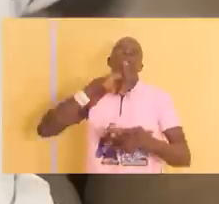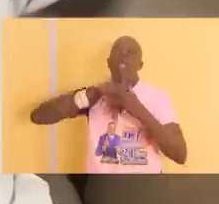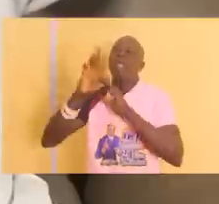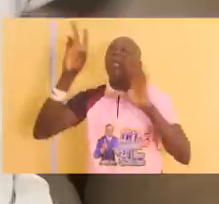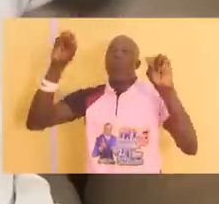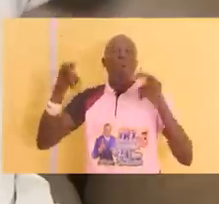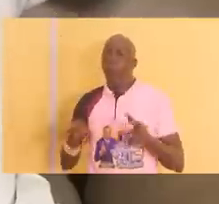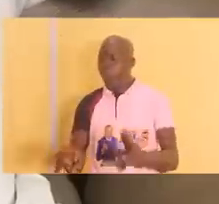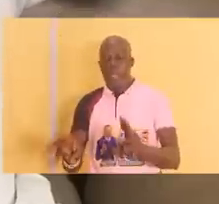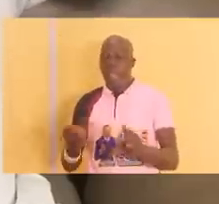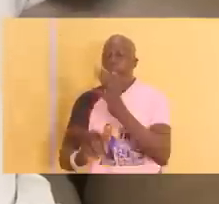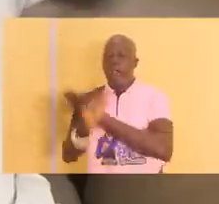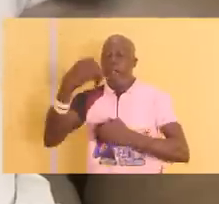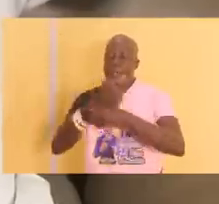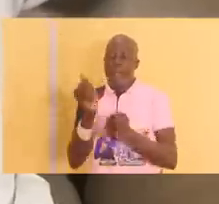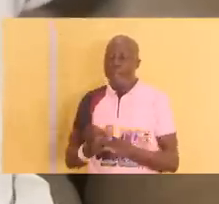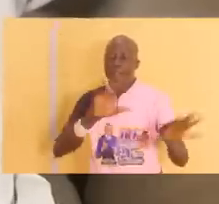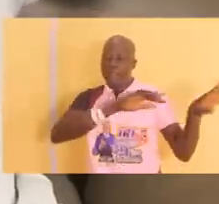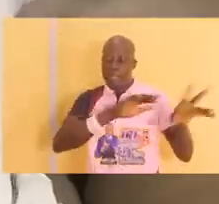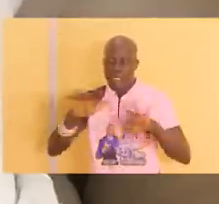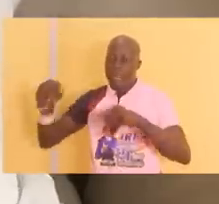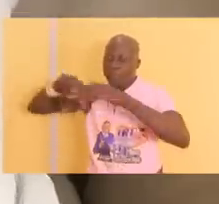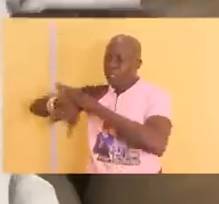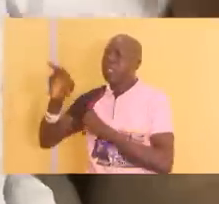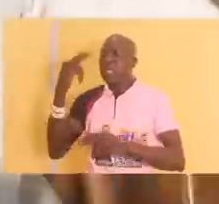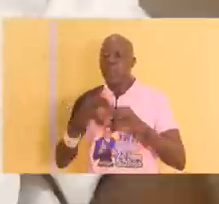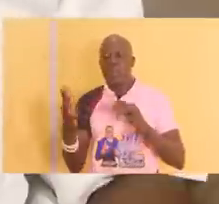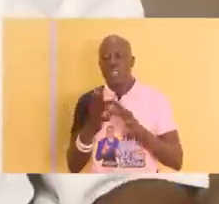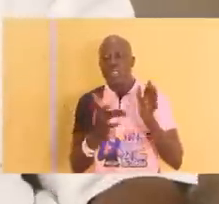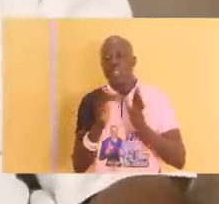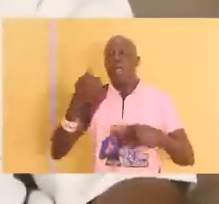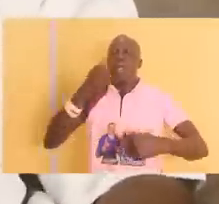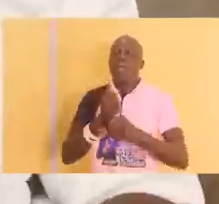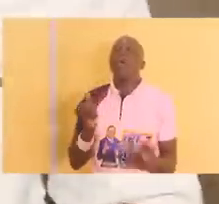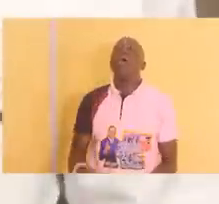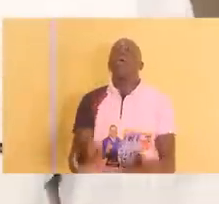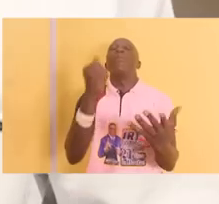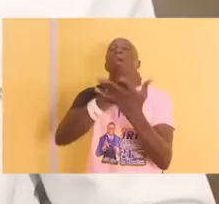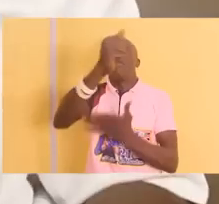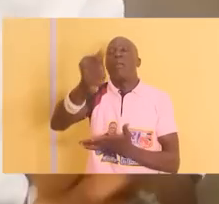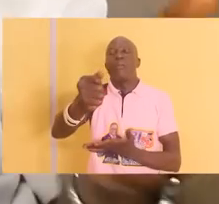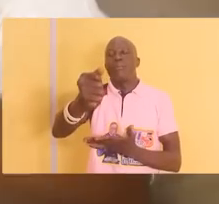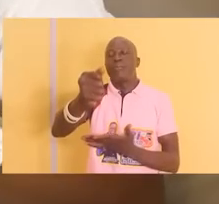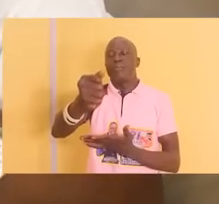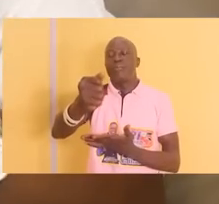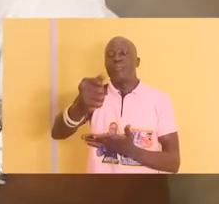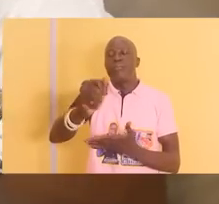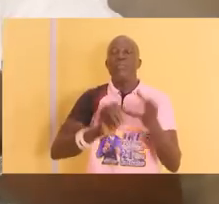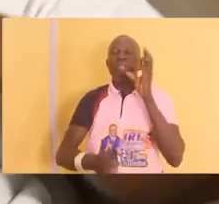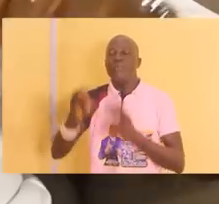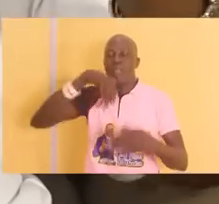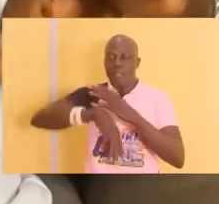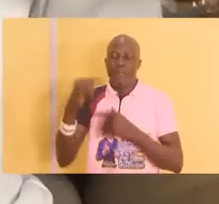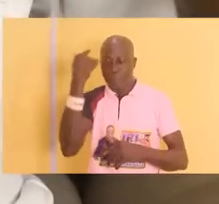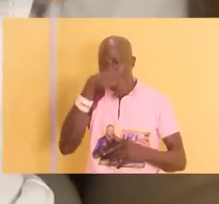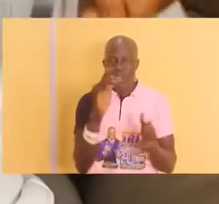sona jesu ona to n lana loju oko loruko jesu o ma la ona fun ona amen to ba wa